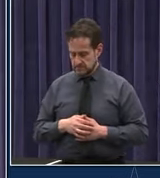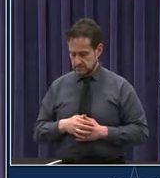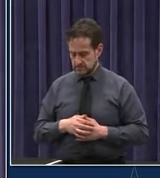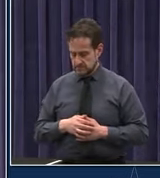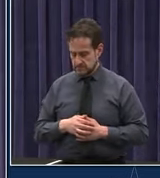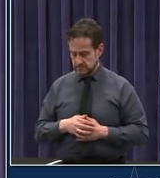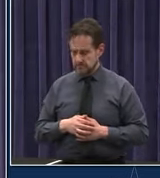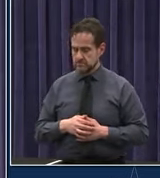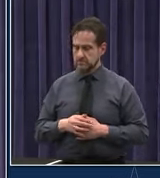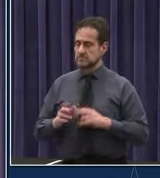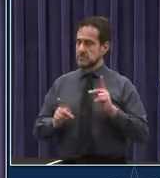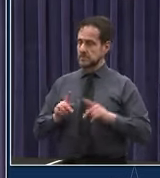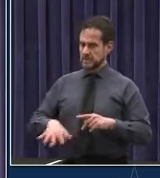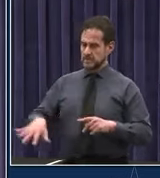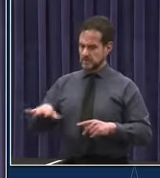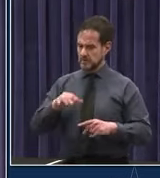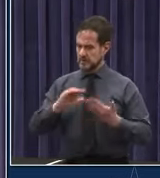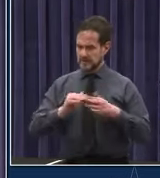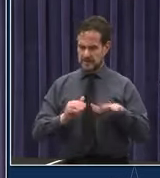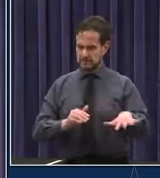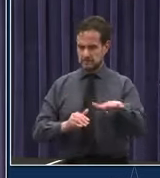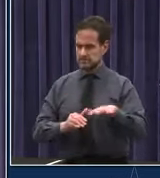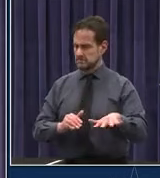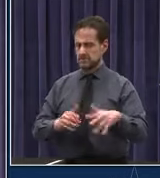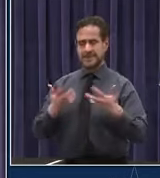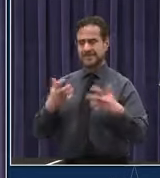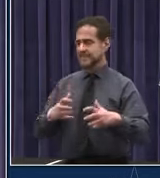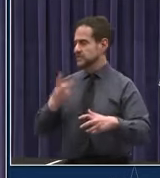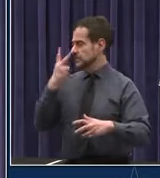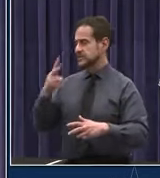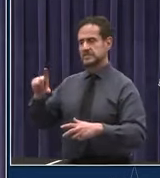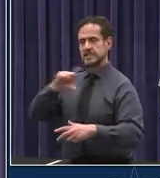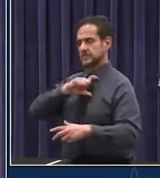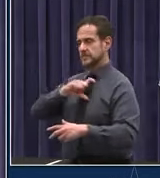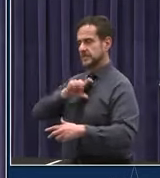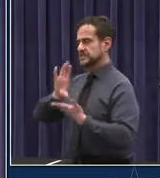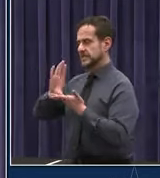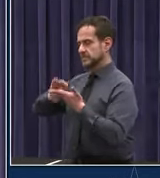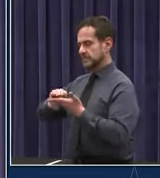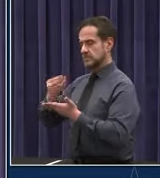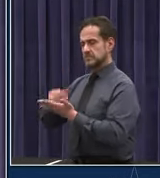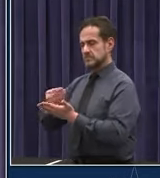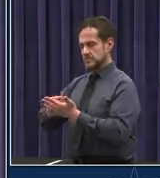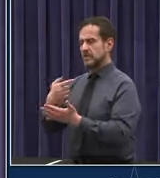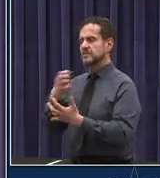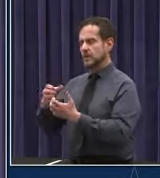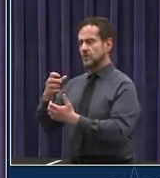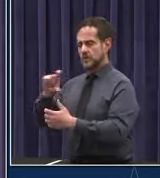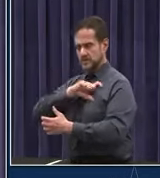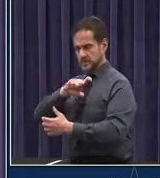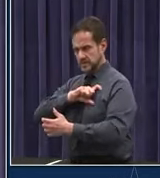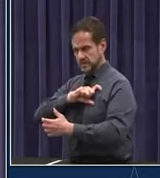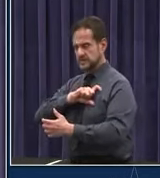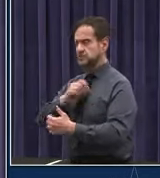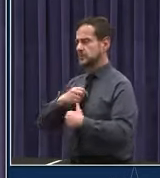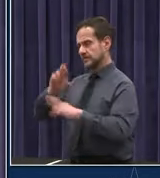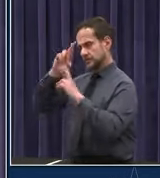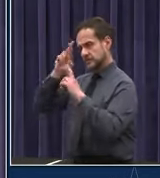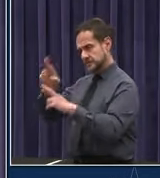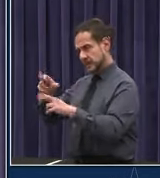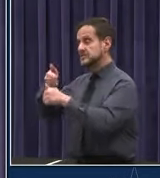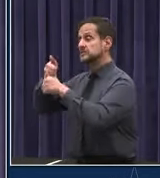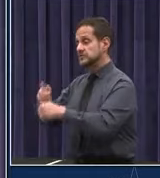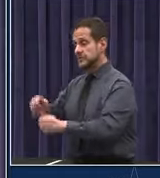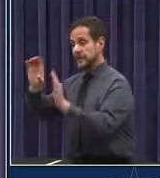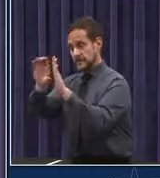provide them with the support and resources they need to be able to frankly address exactly the kinds of violence that we're talking